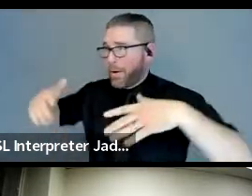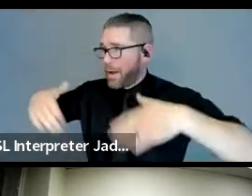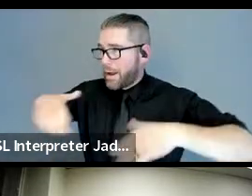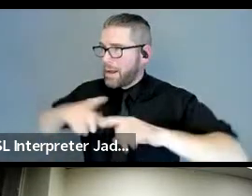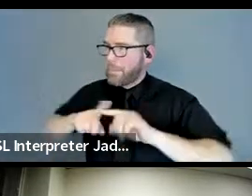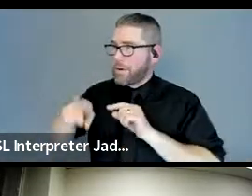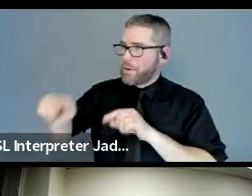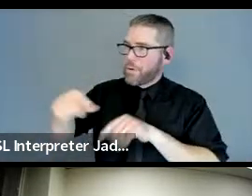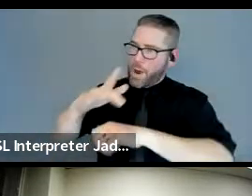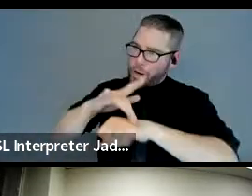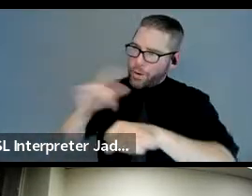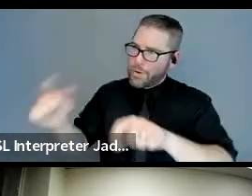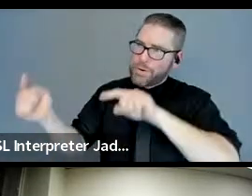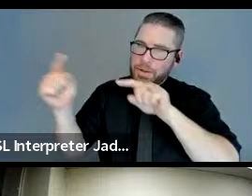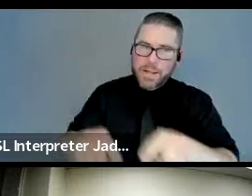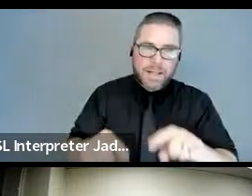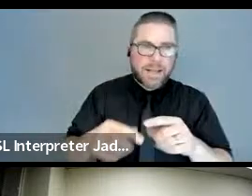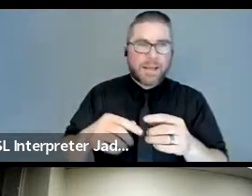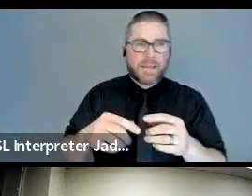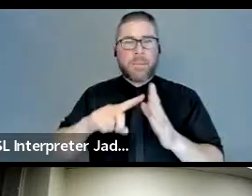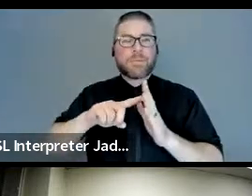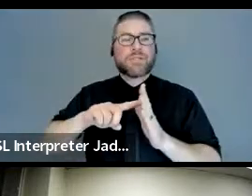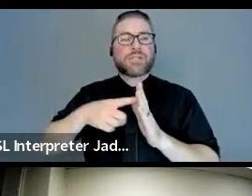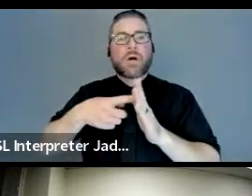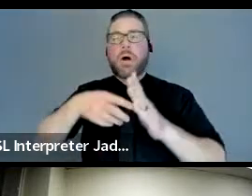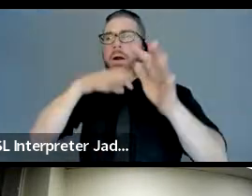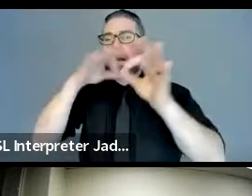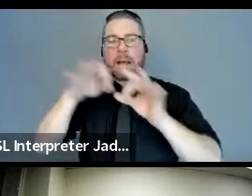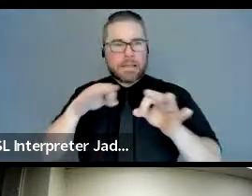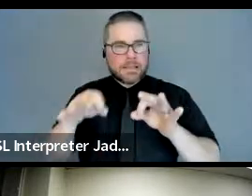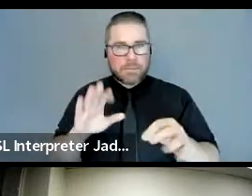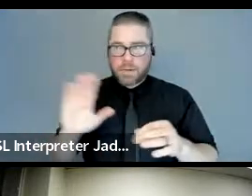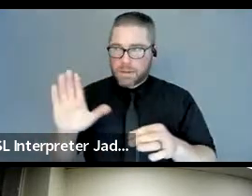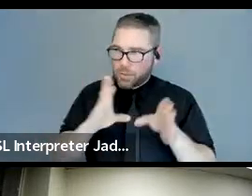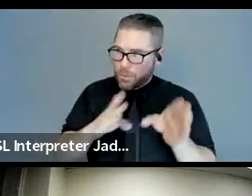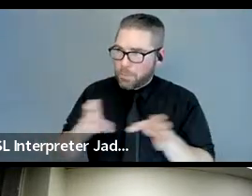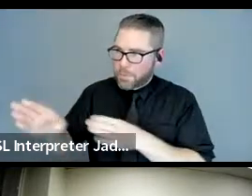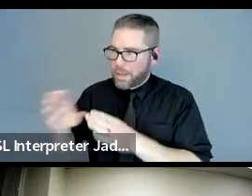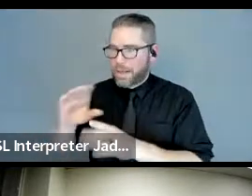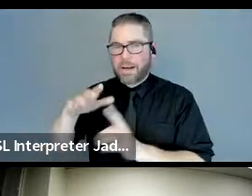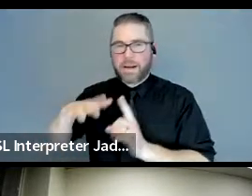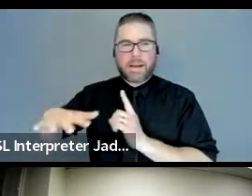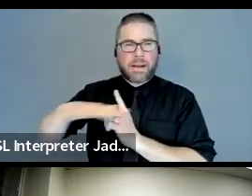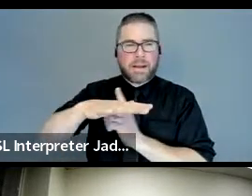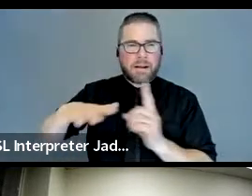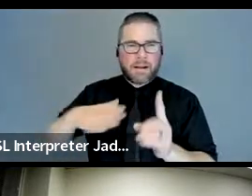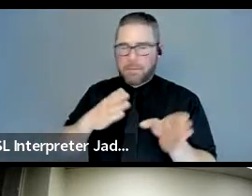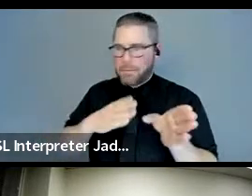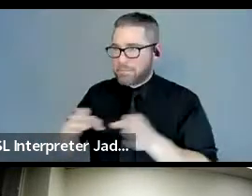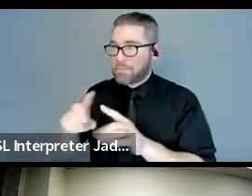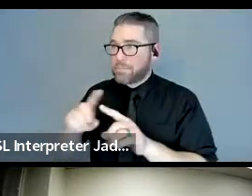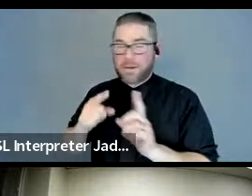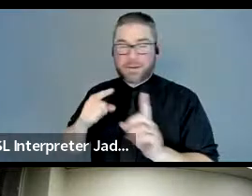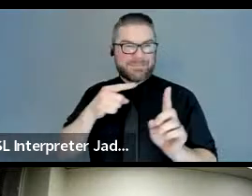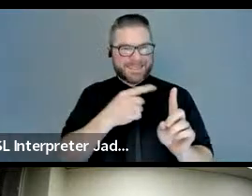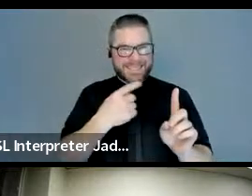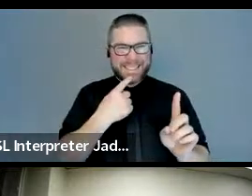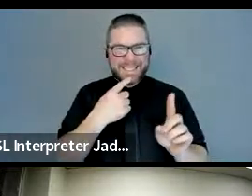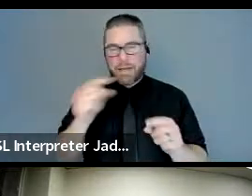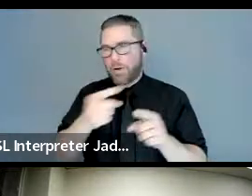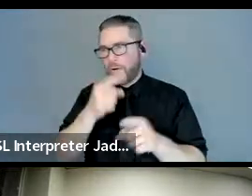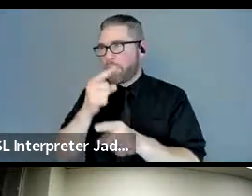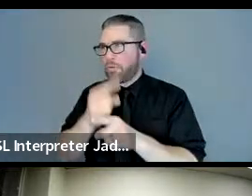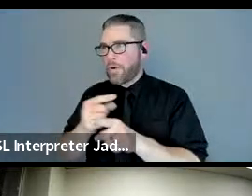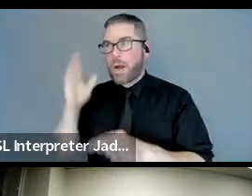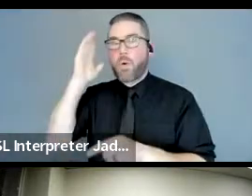climate plan when it is released. And so like Amy has shared, we'll continue to work with Morgan and Annie to bring this topic that there's so much